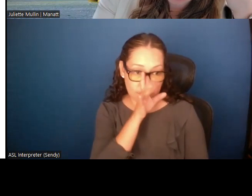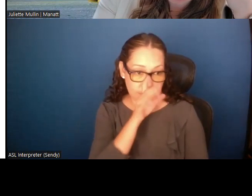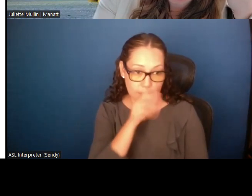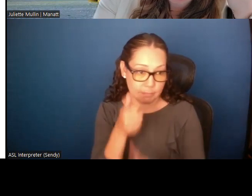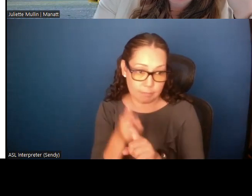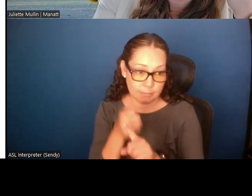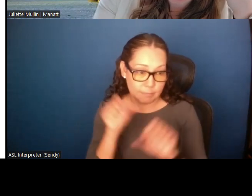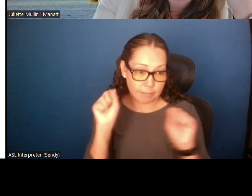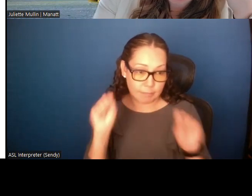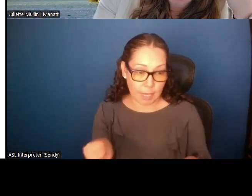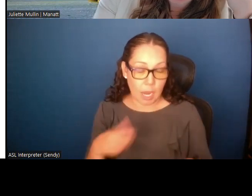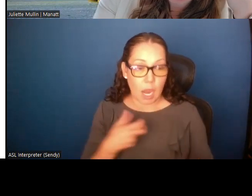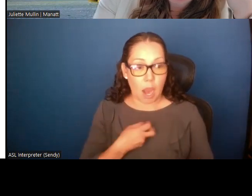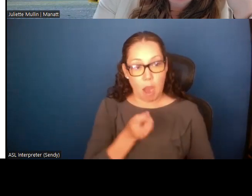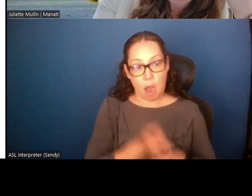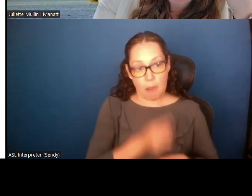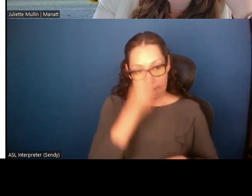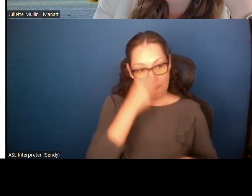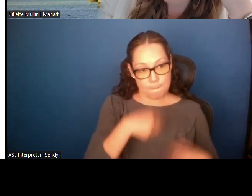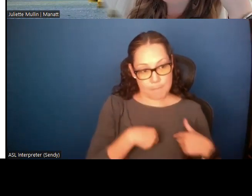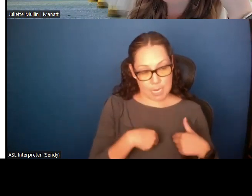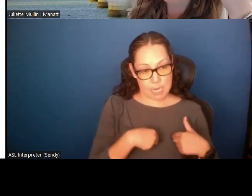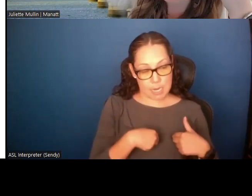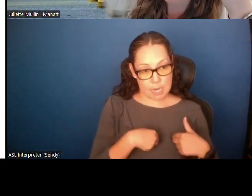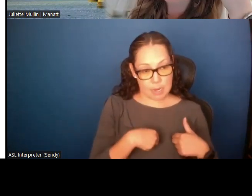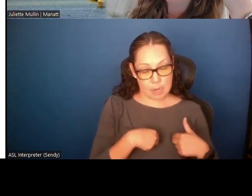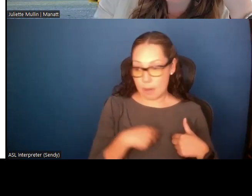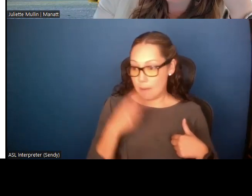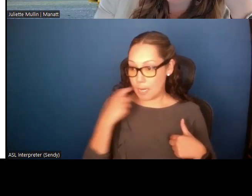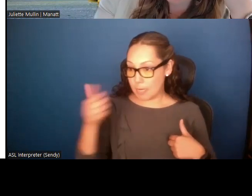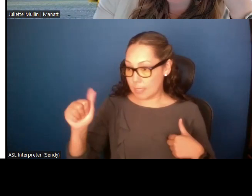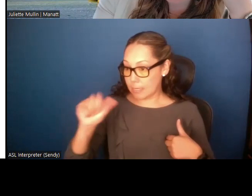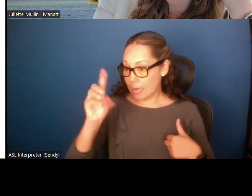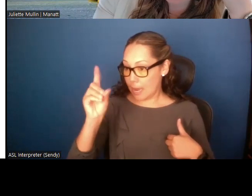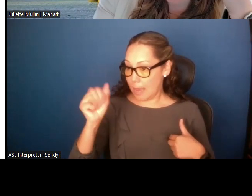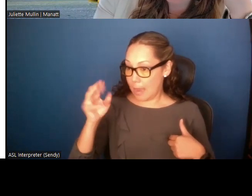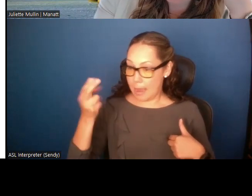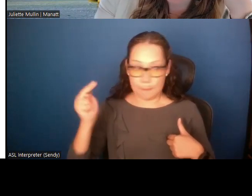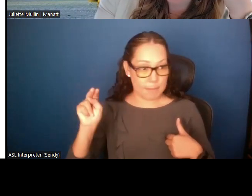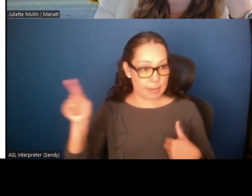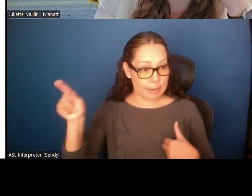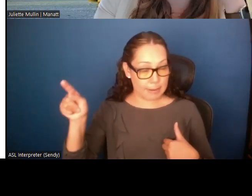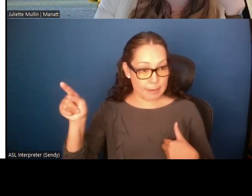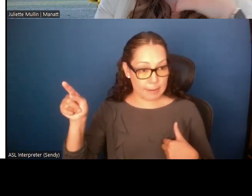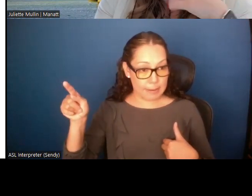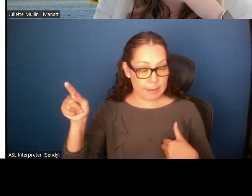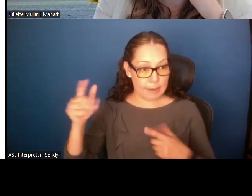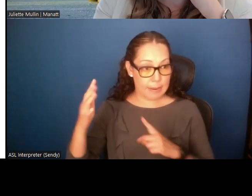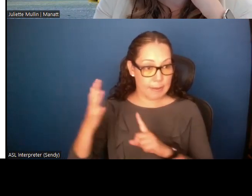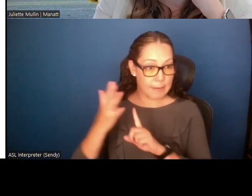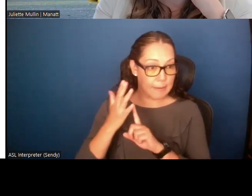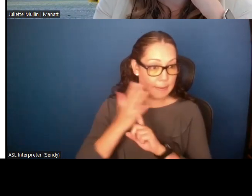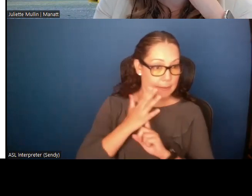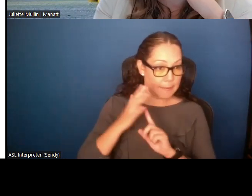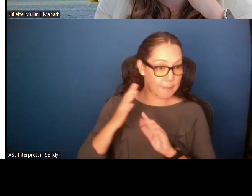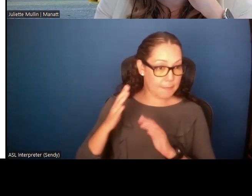for me to justify, because the administrator gives me a lot of like pushback when I said,